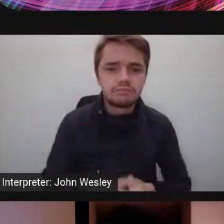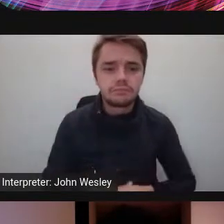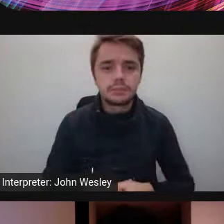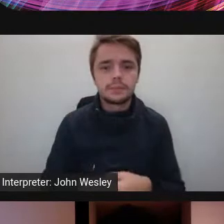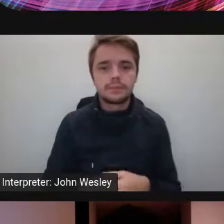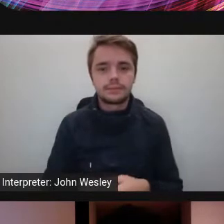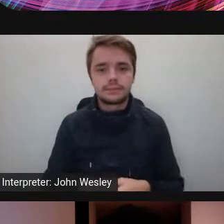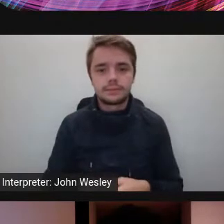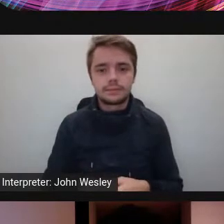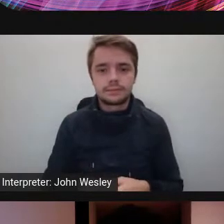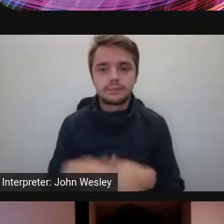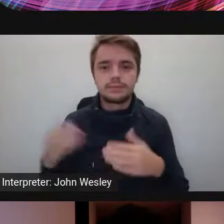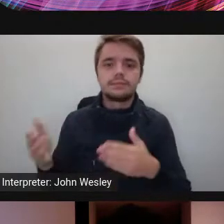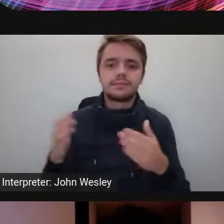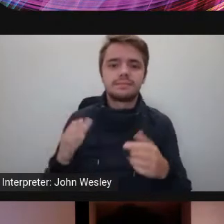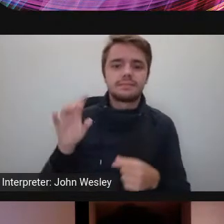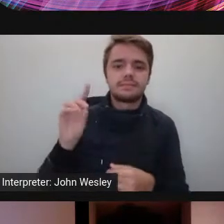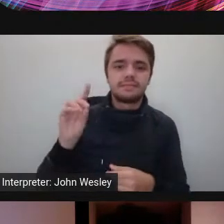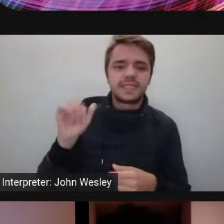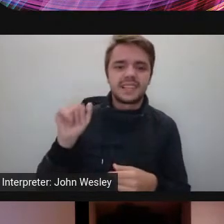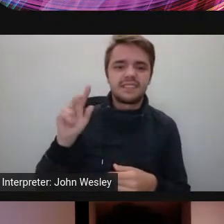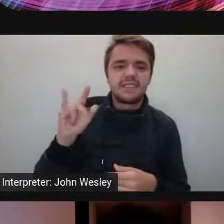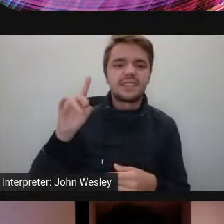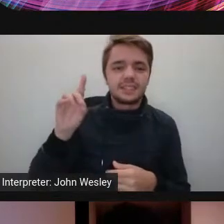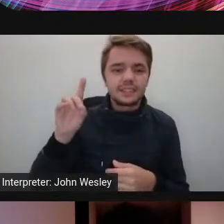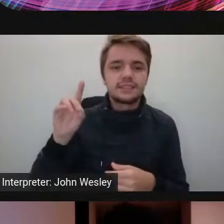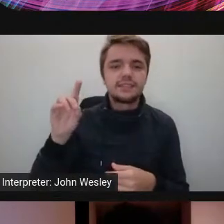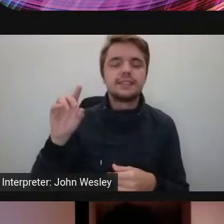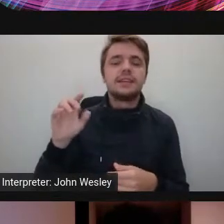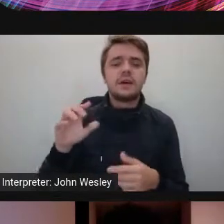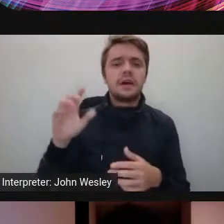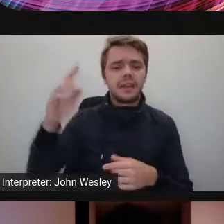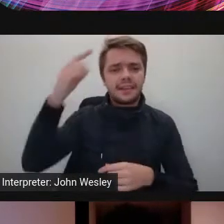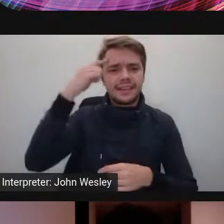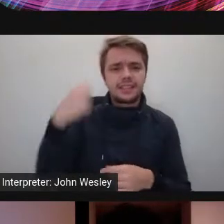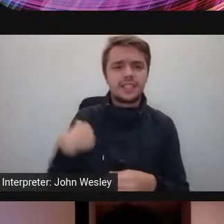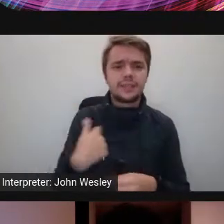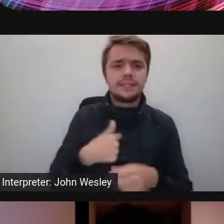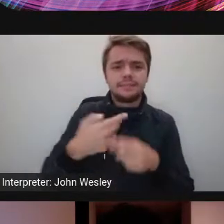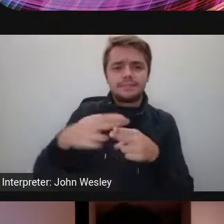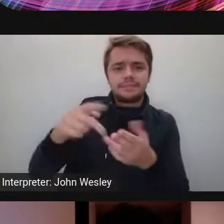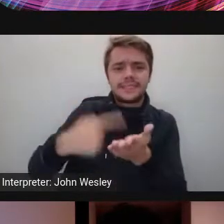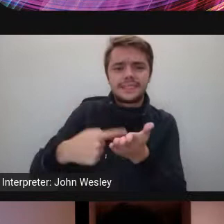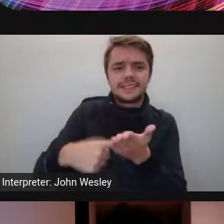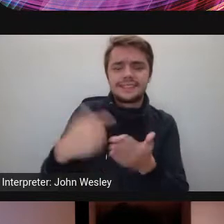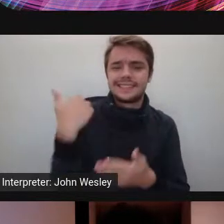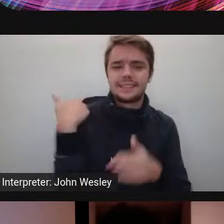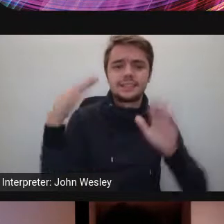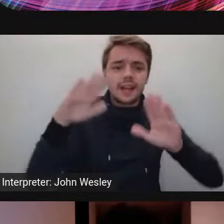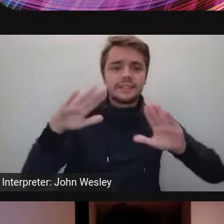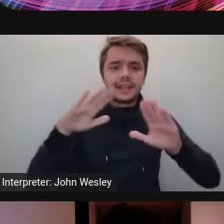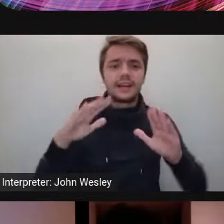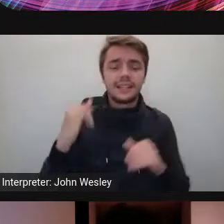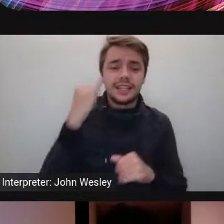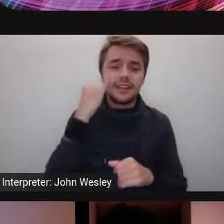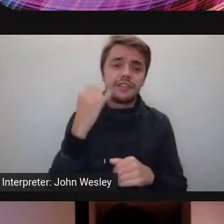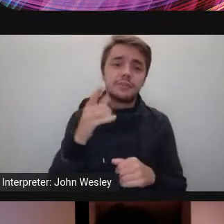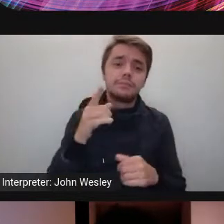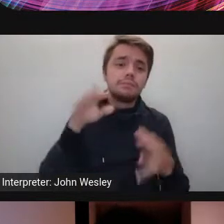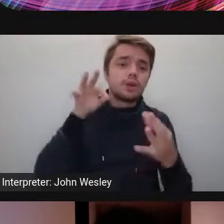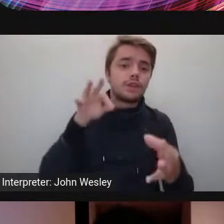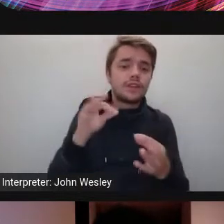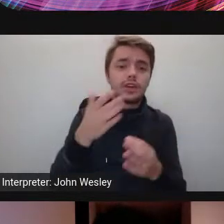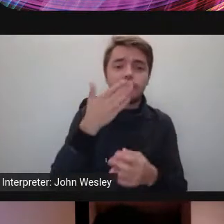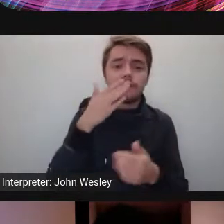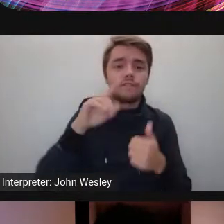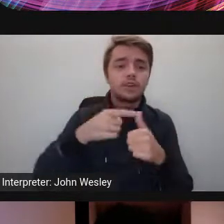not, I think we talked about in our last conversation on Sunday about whether this was the ideal first film. And we actually had